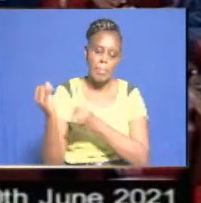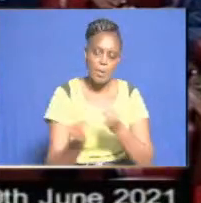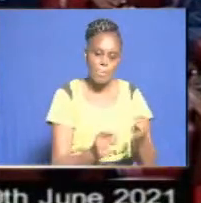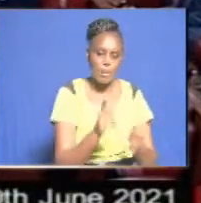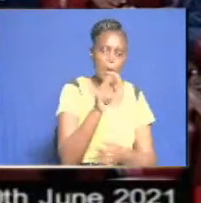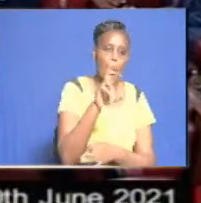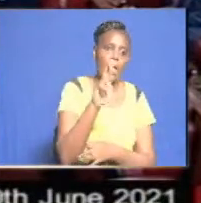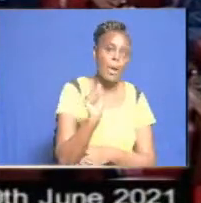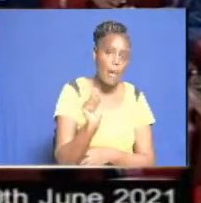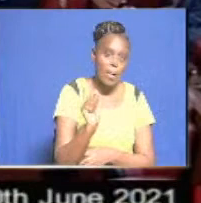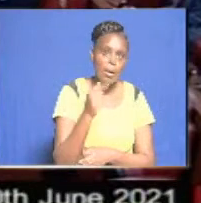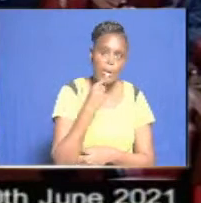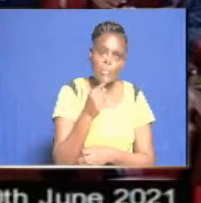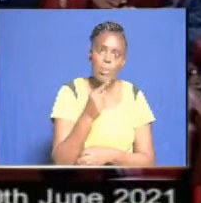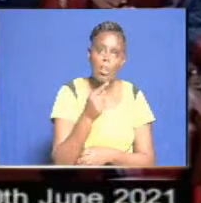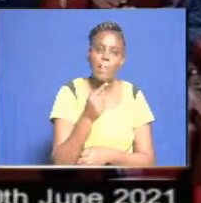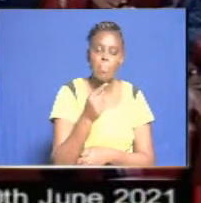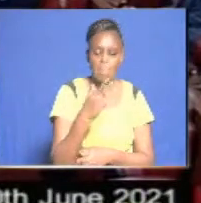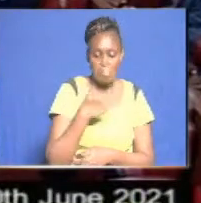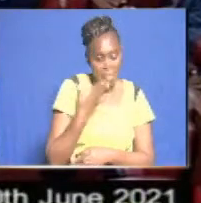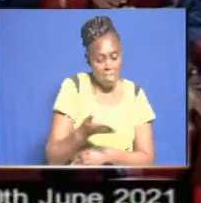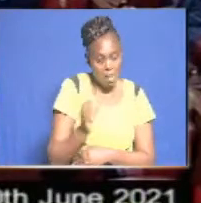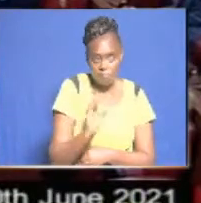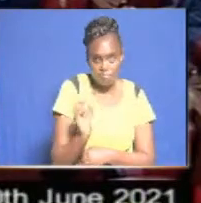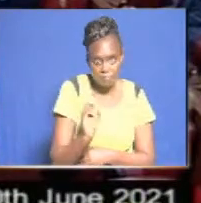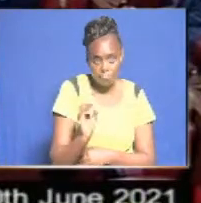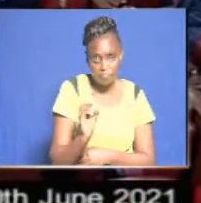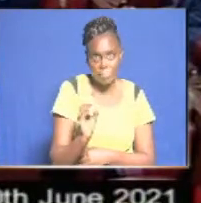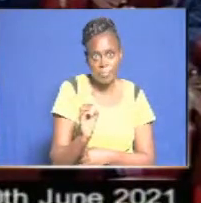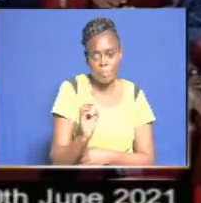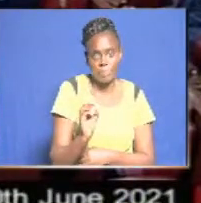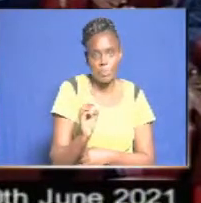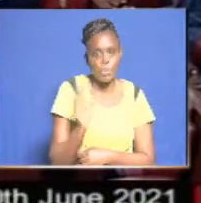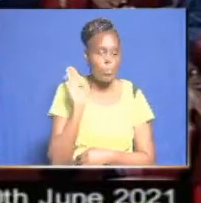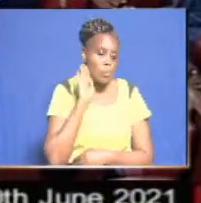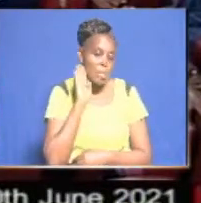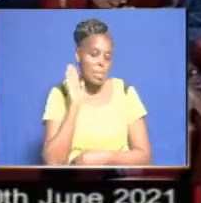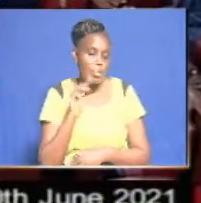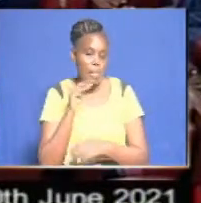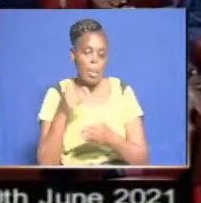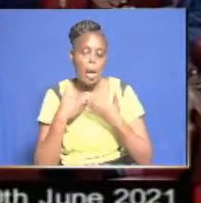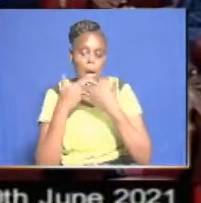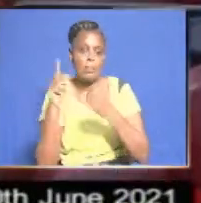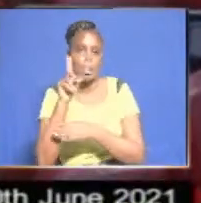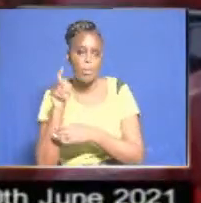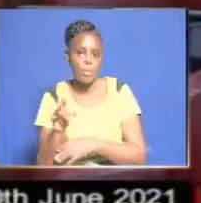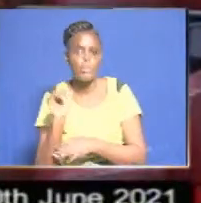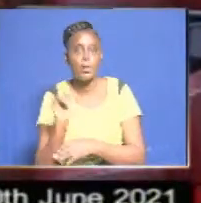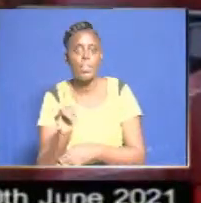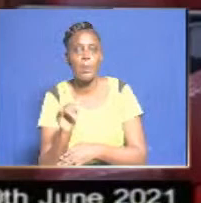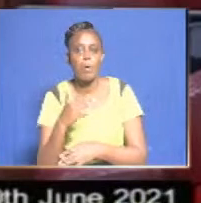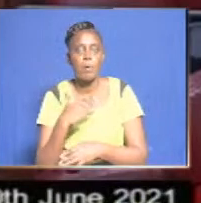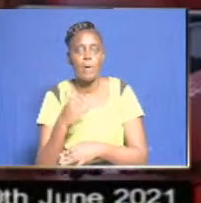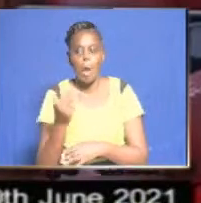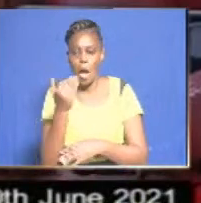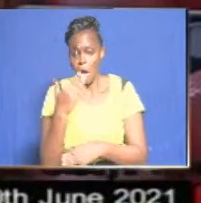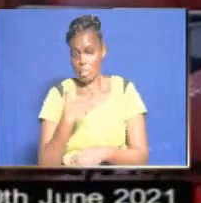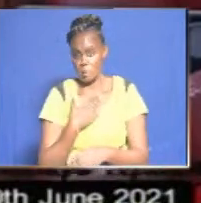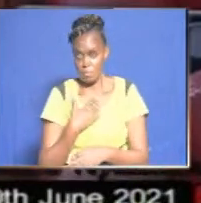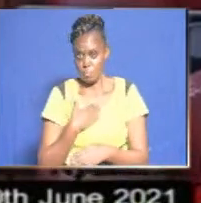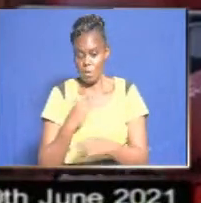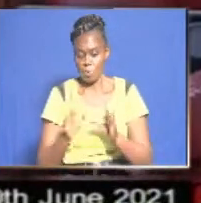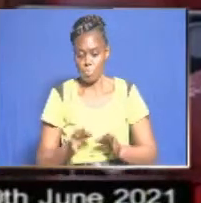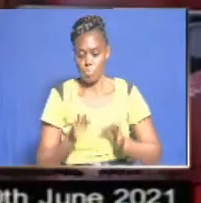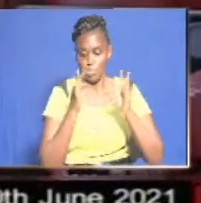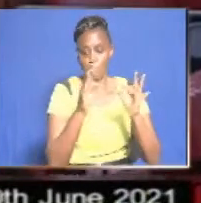respond that he was not going to be available to come and listen to the answer to that question, Honorable Speaker. And he asked me to postpone